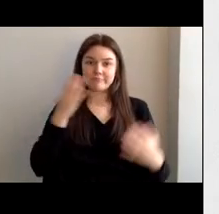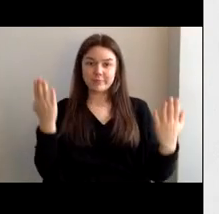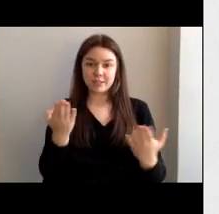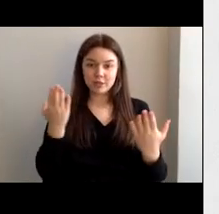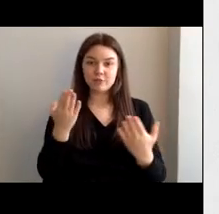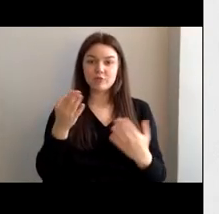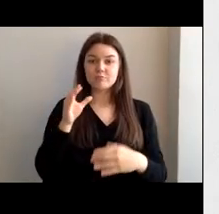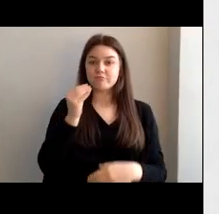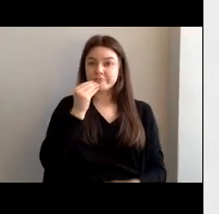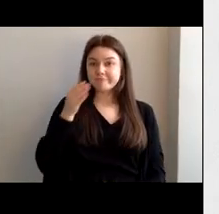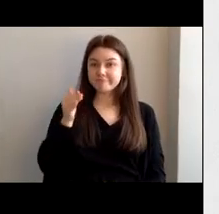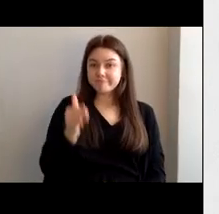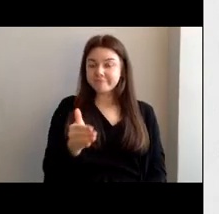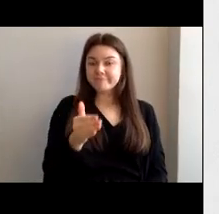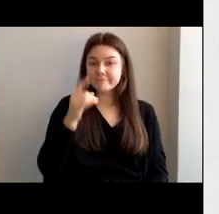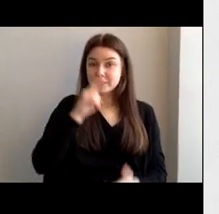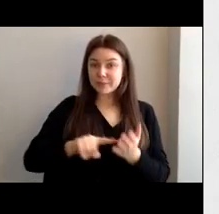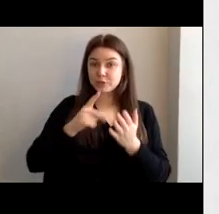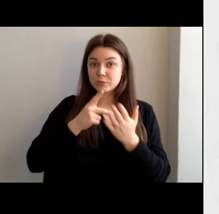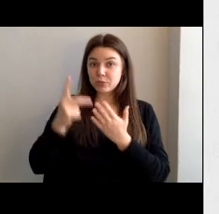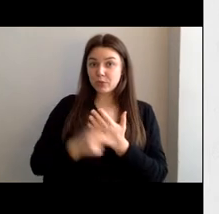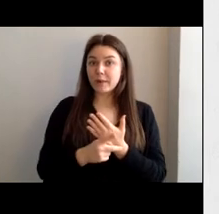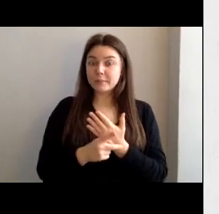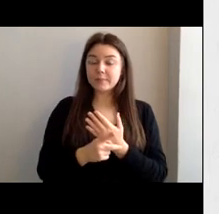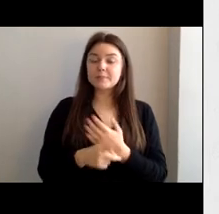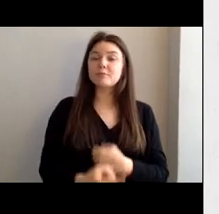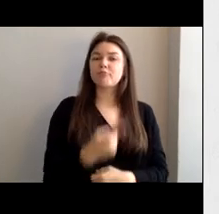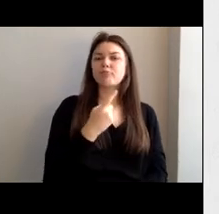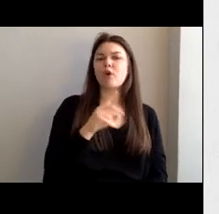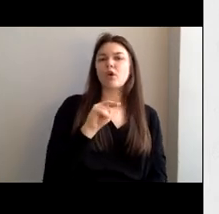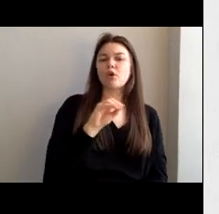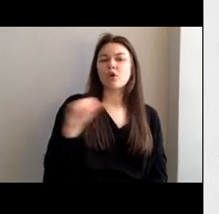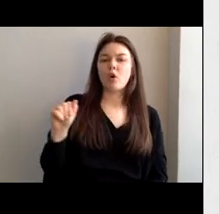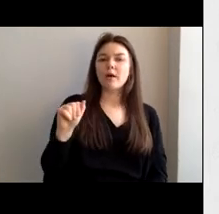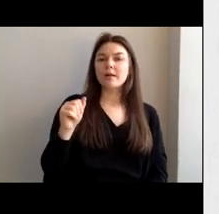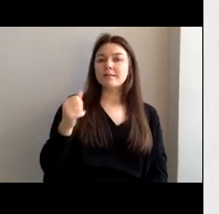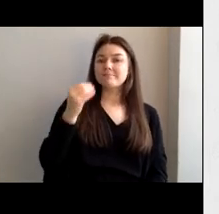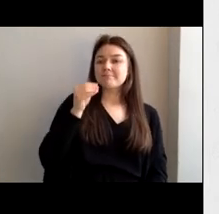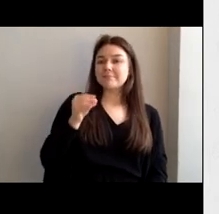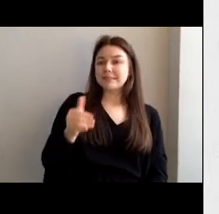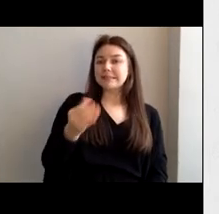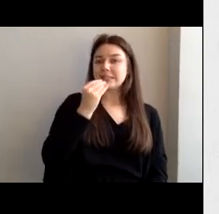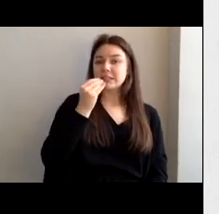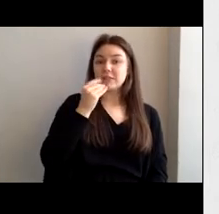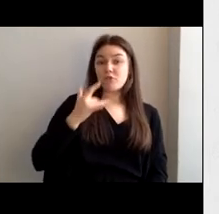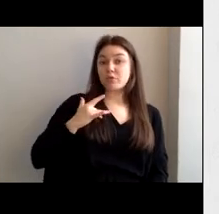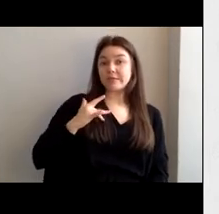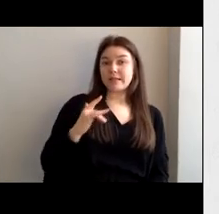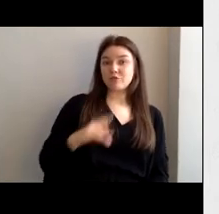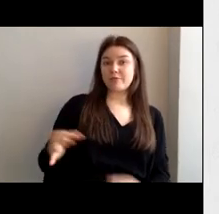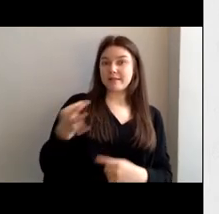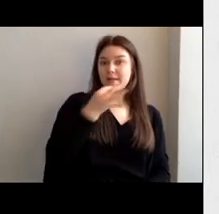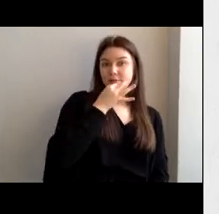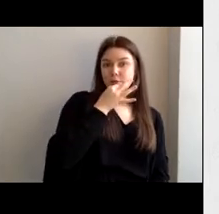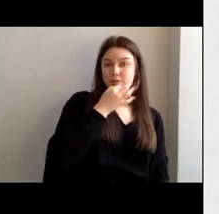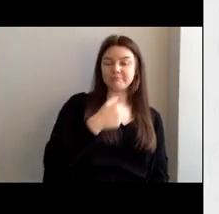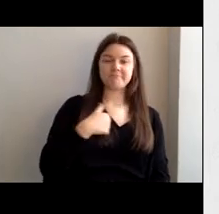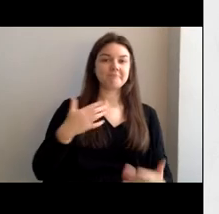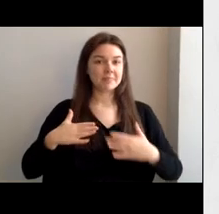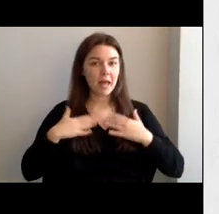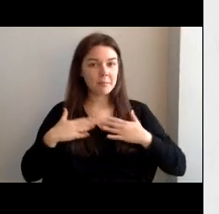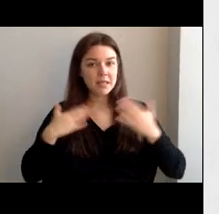inspection program and one of NOAA's seafood sensory experts. It's a pleasure to be here with you today to